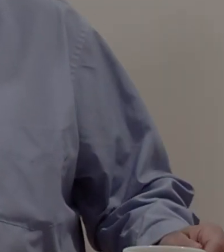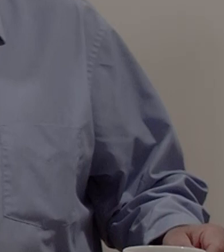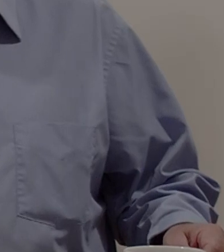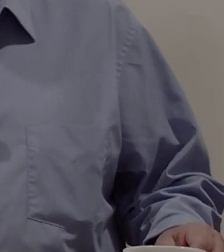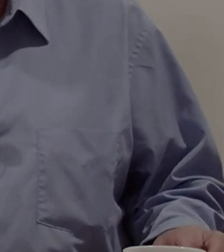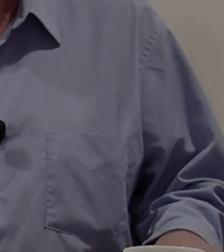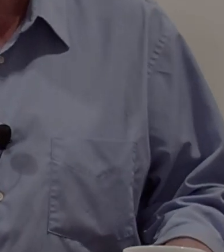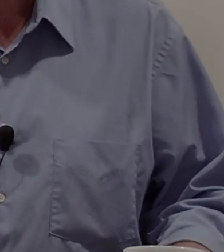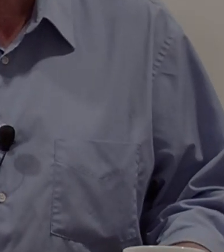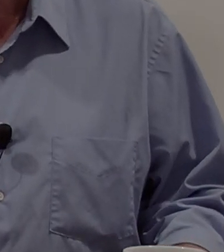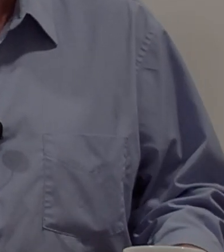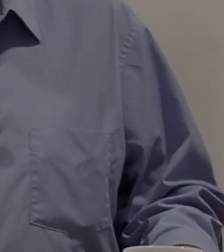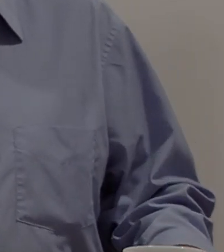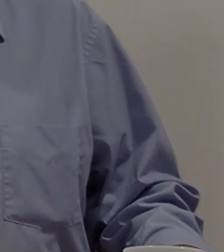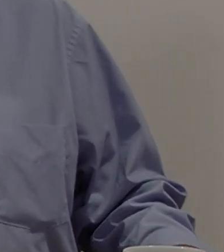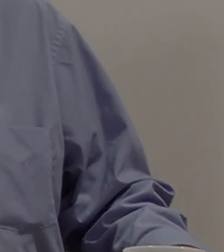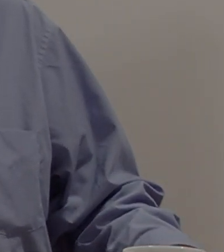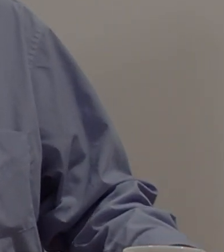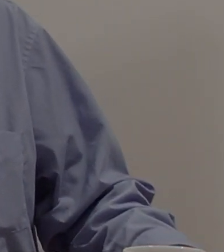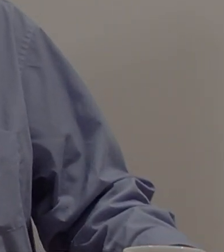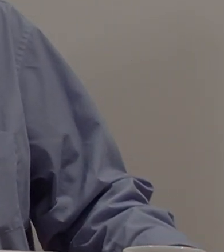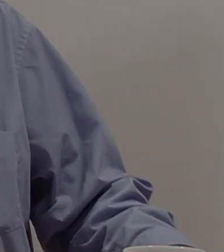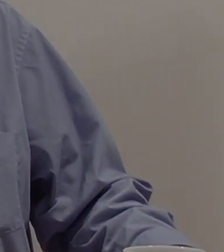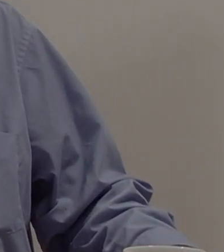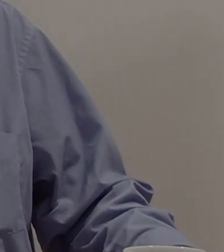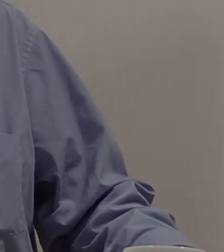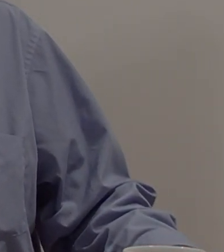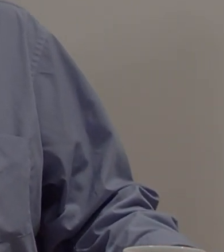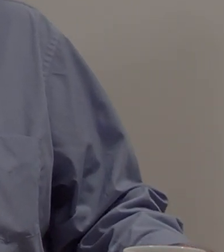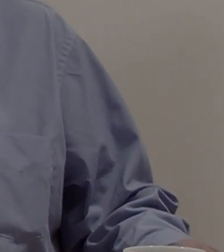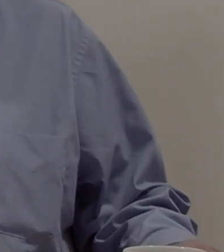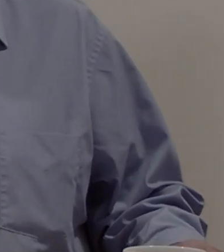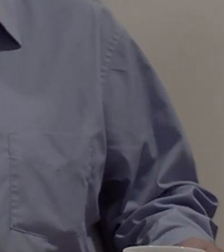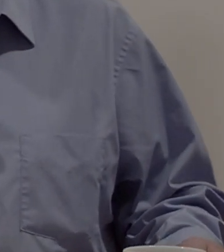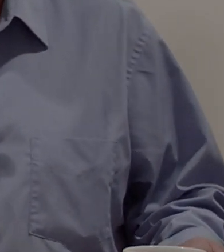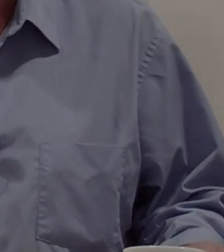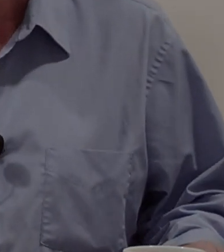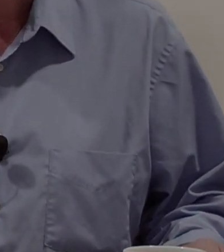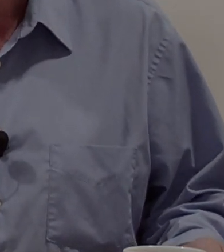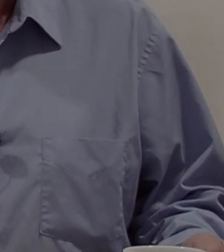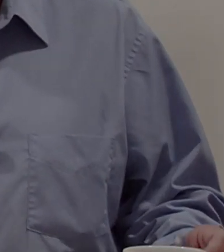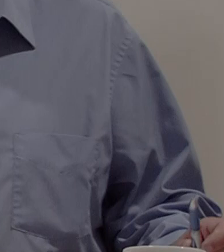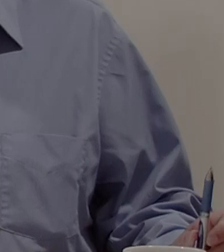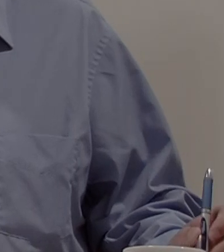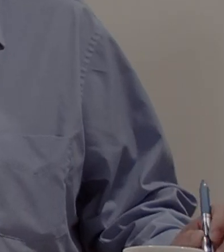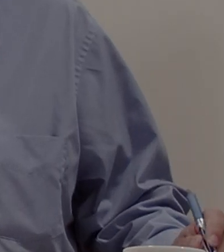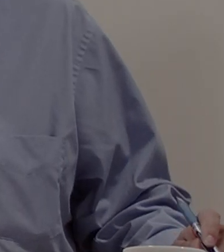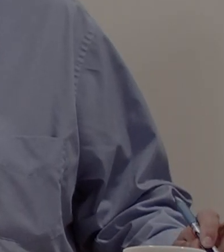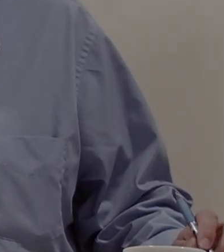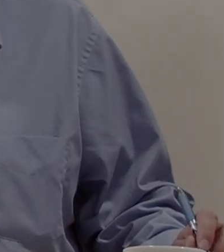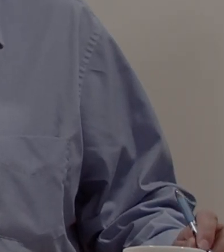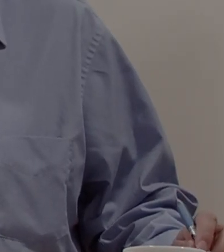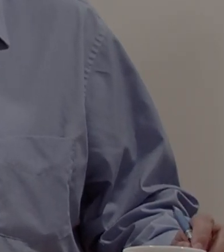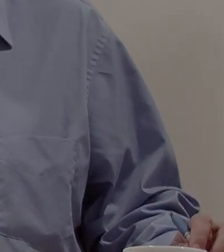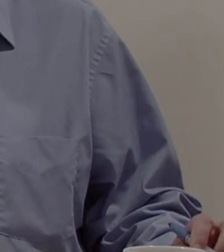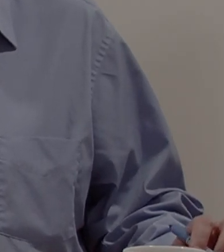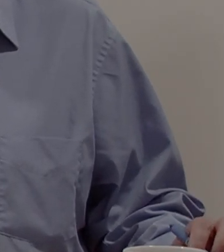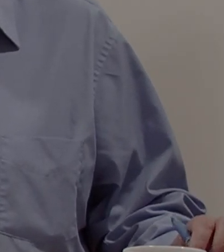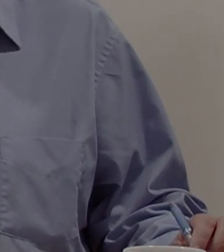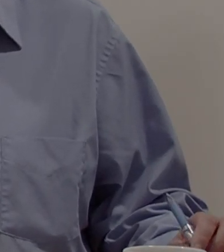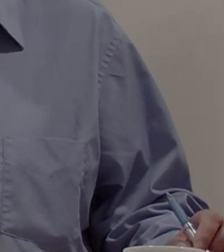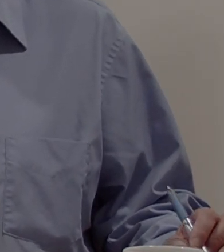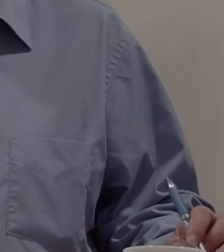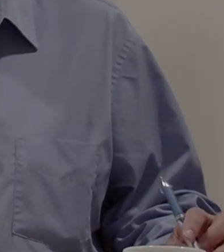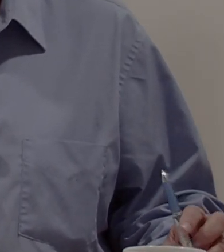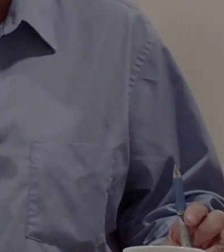Hello and welcome to your information on the CETRB, your local and regional